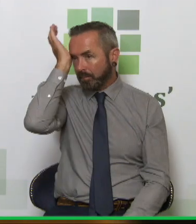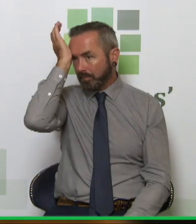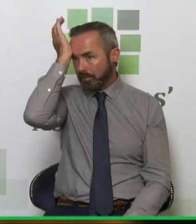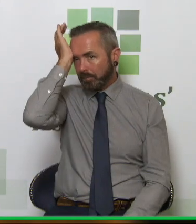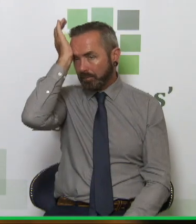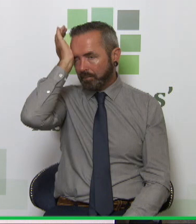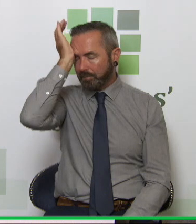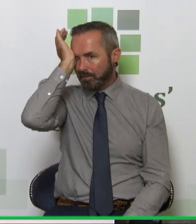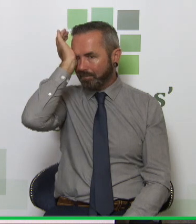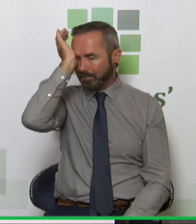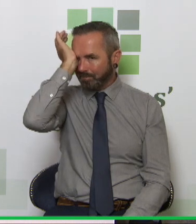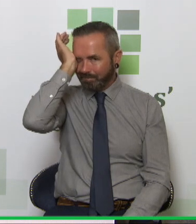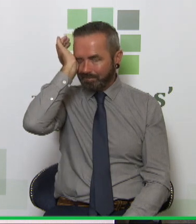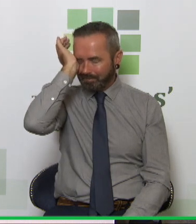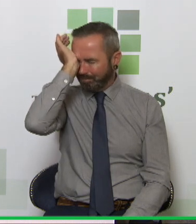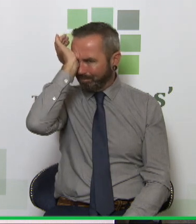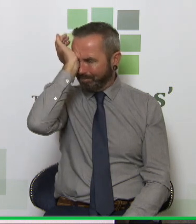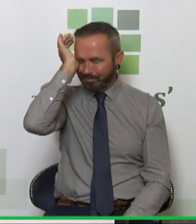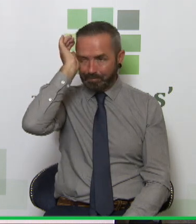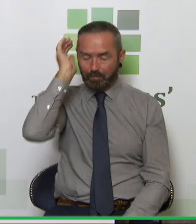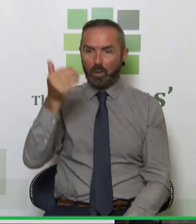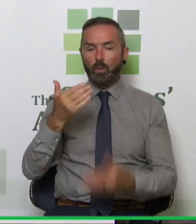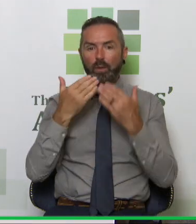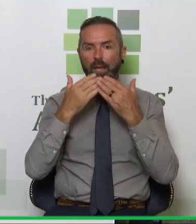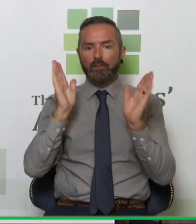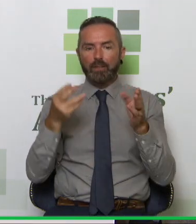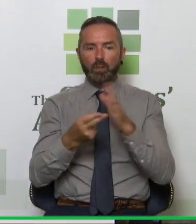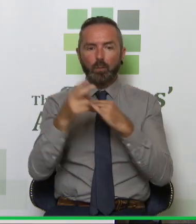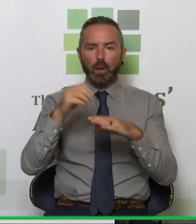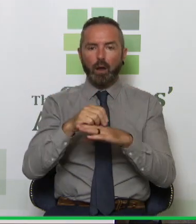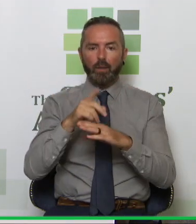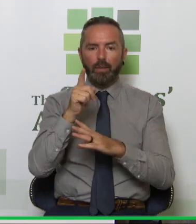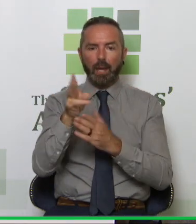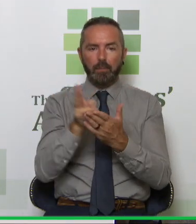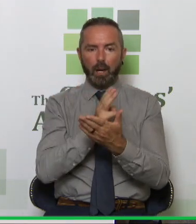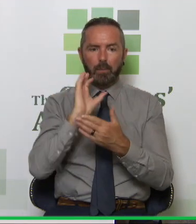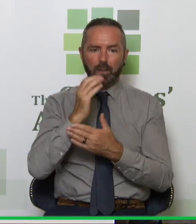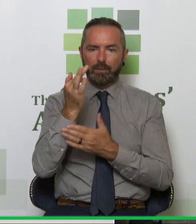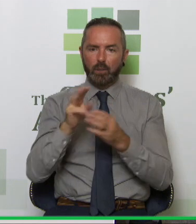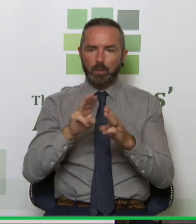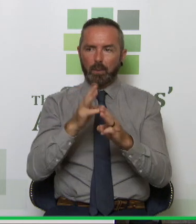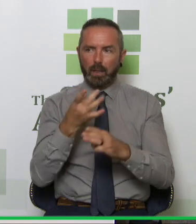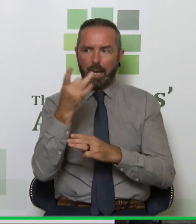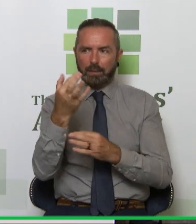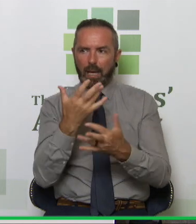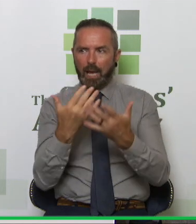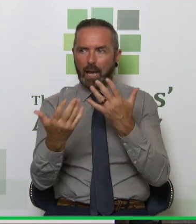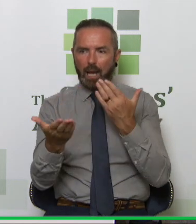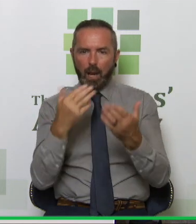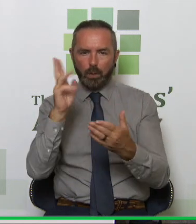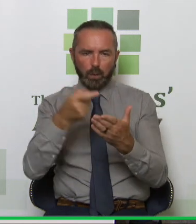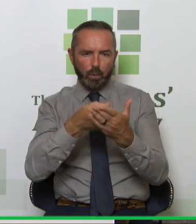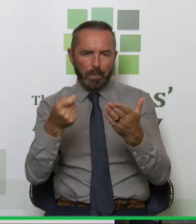And thanks for finishing on the measurement piece, because it was a subject of a few questions earlier on. How do we measure success in terms of